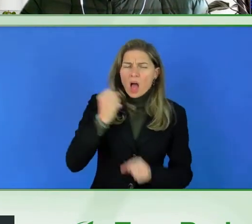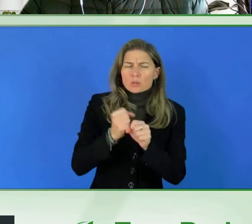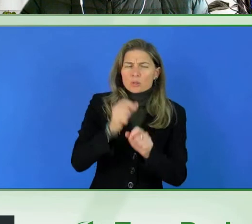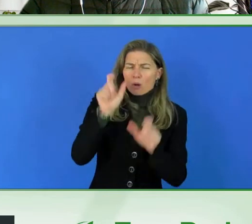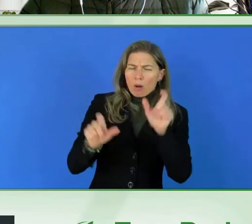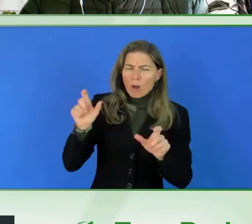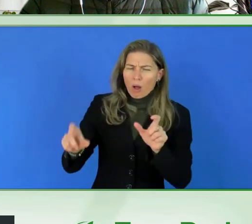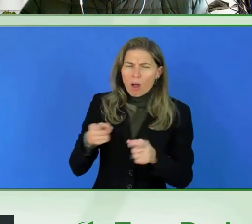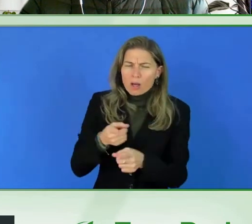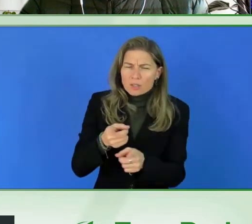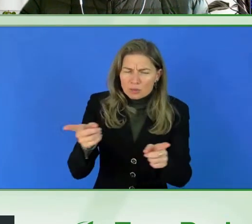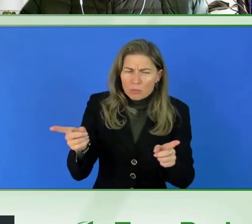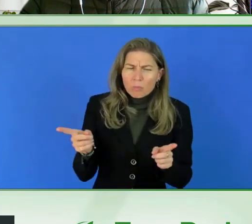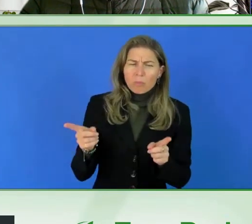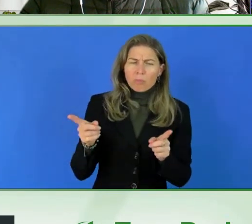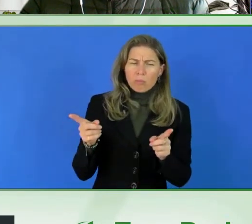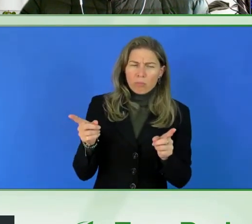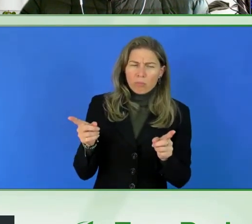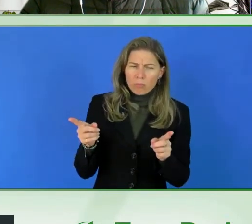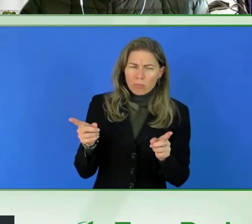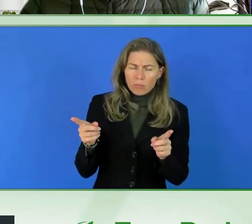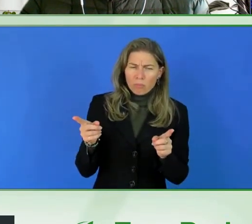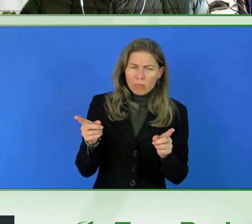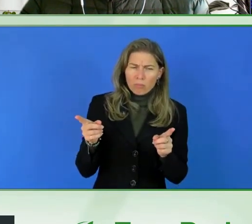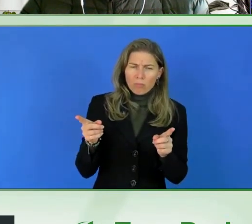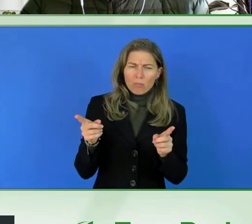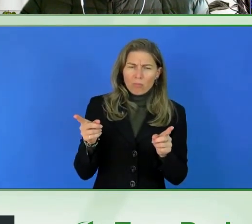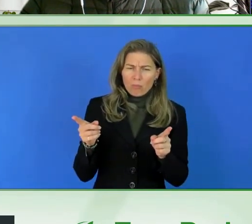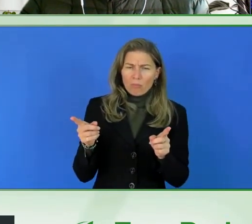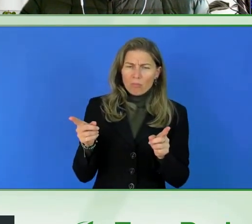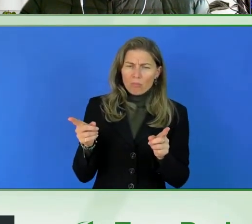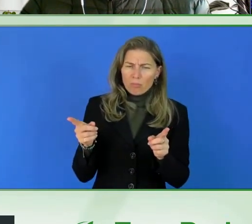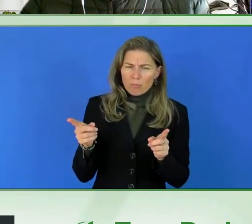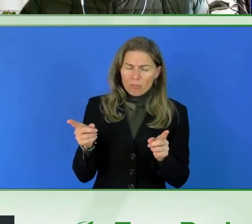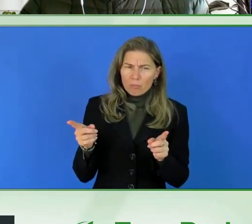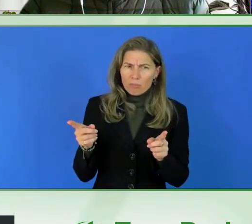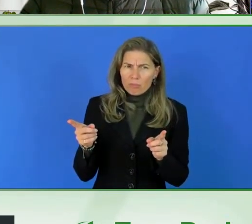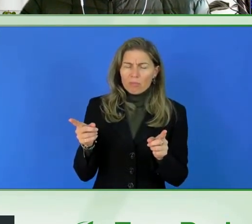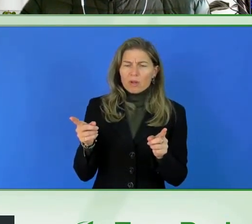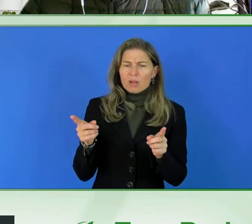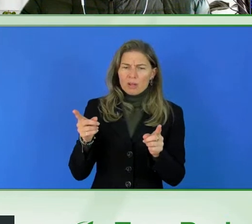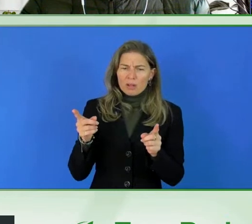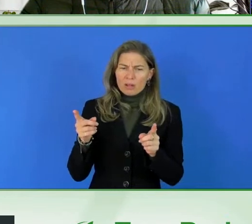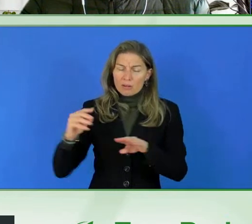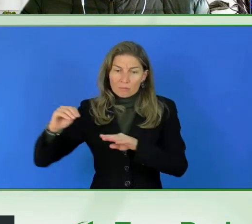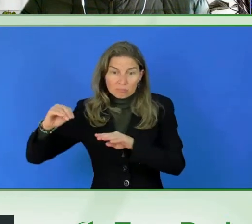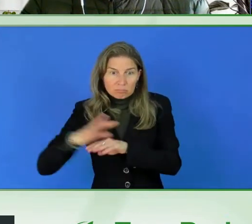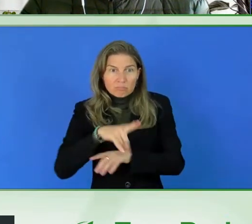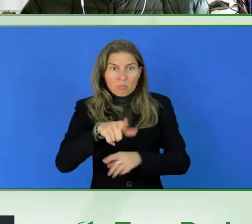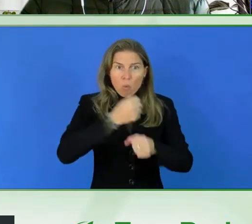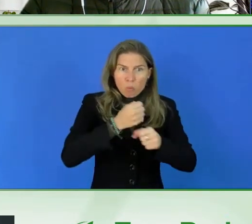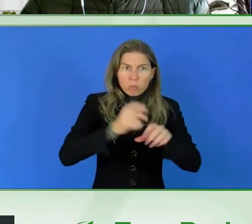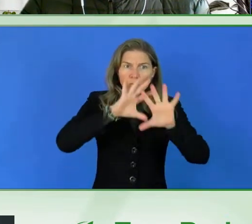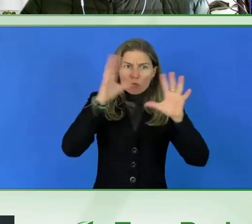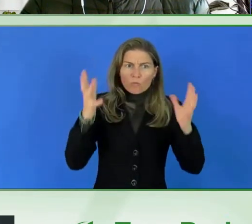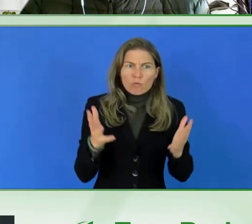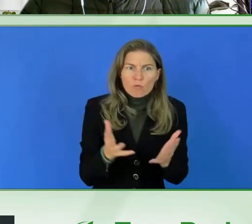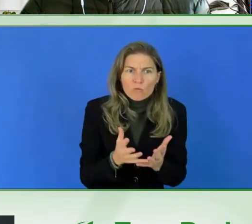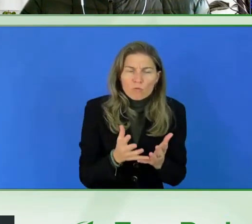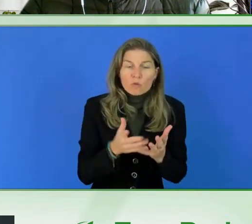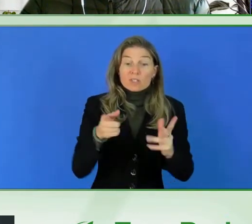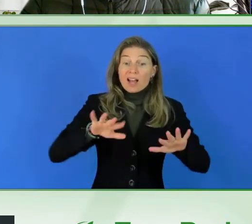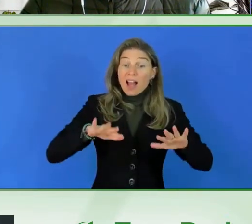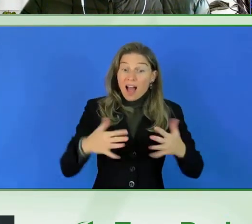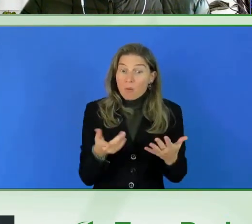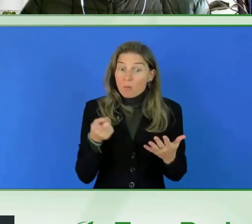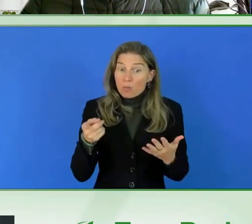competent and global workforce, especially design and engineering experts who working